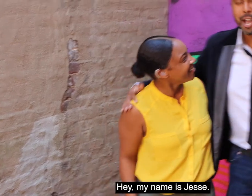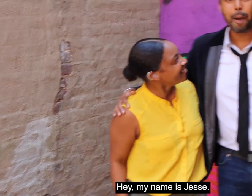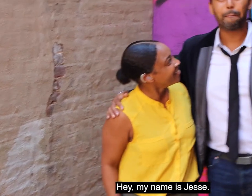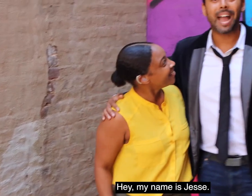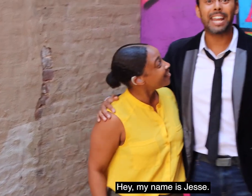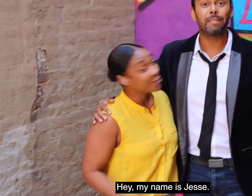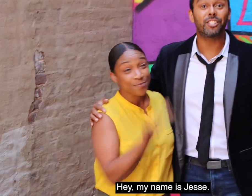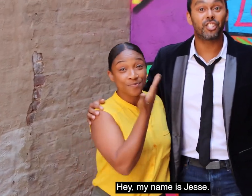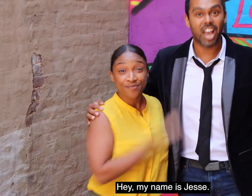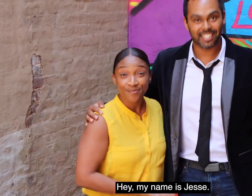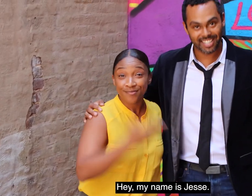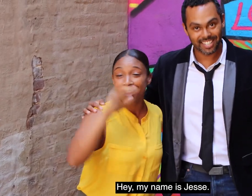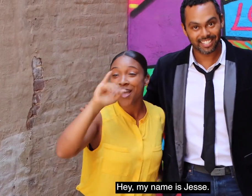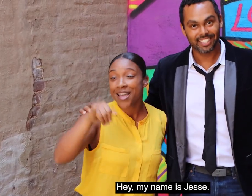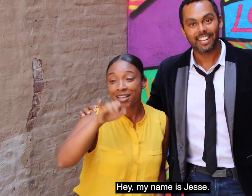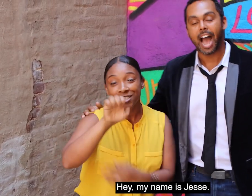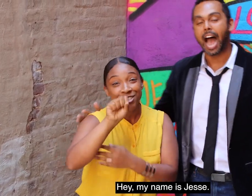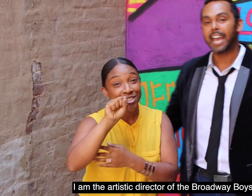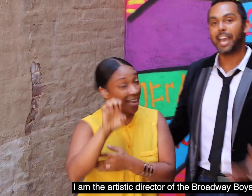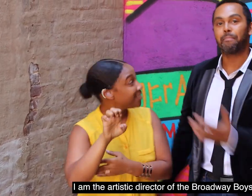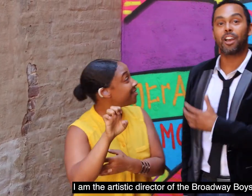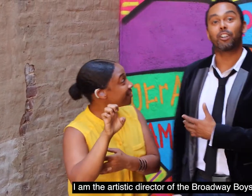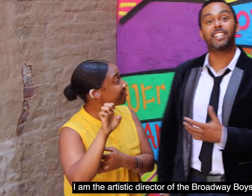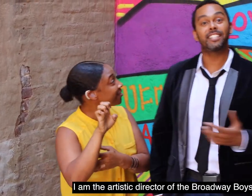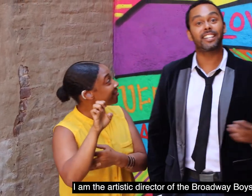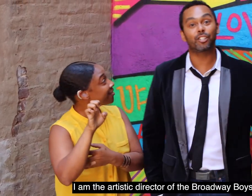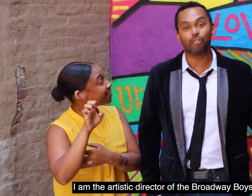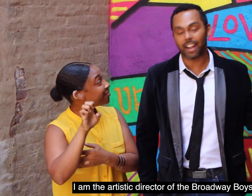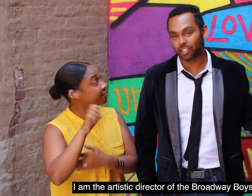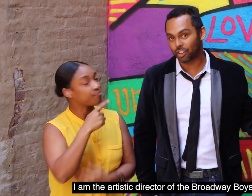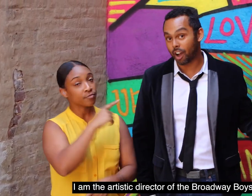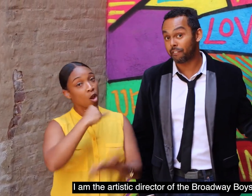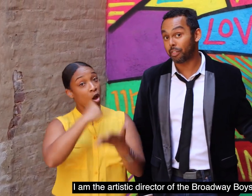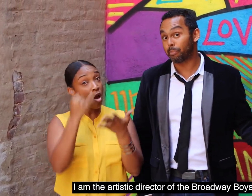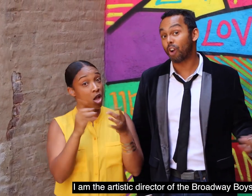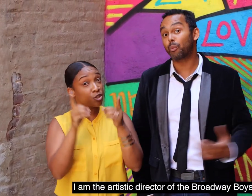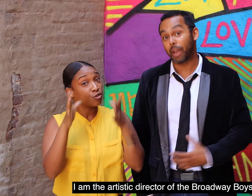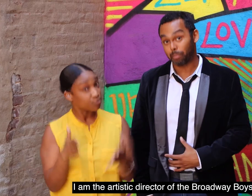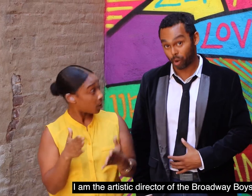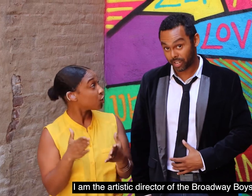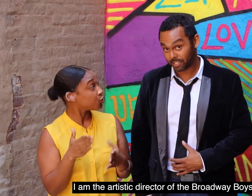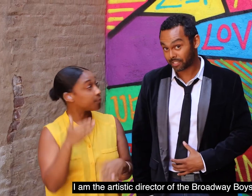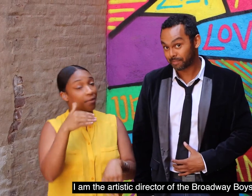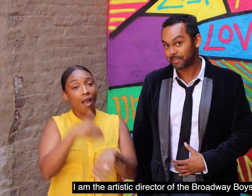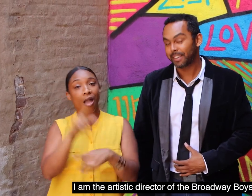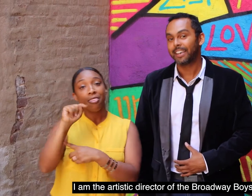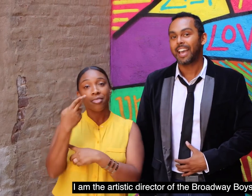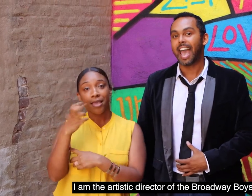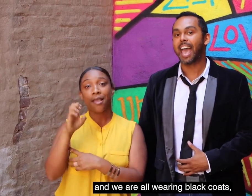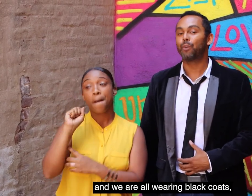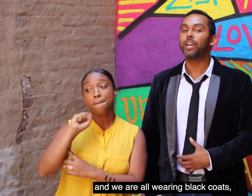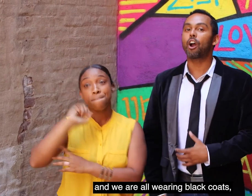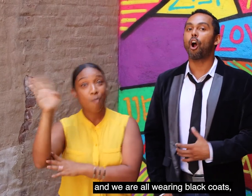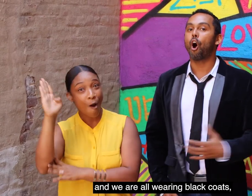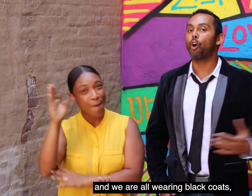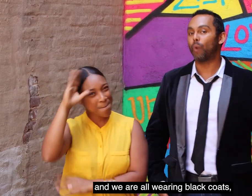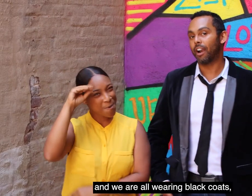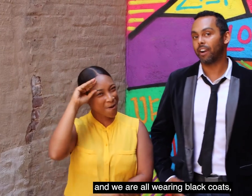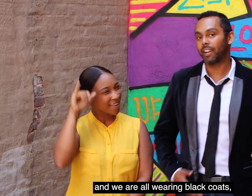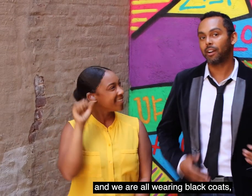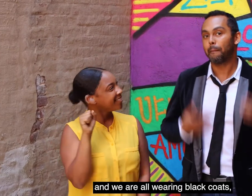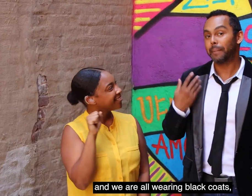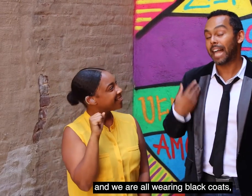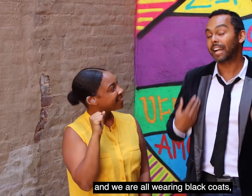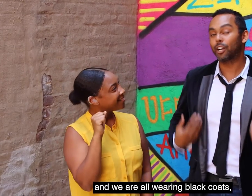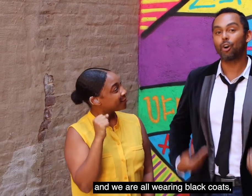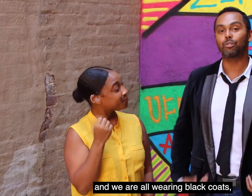Hi, my name is Jesse. I am the artistic director of the Broadway Boys. And we are all